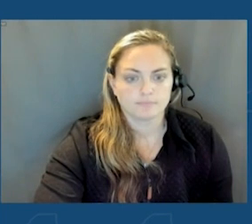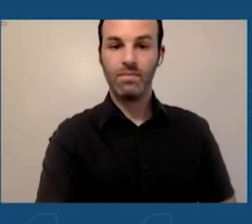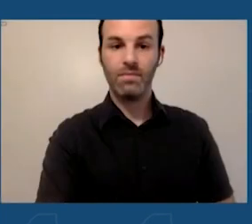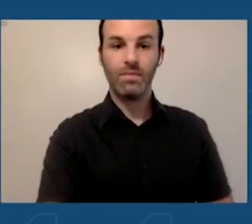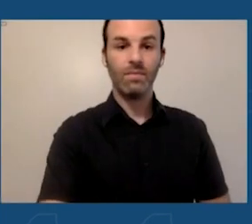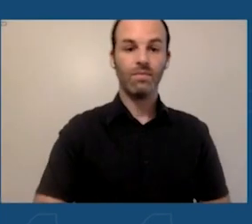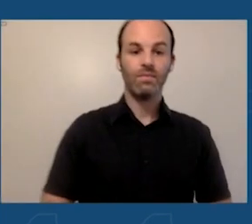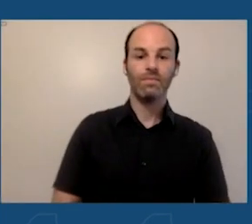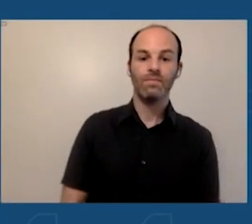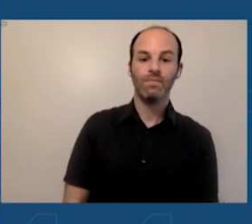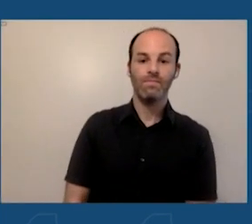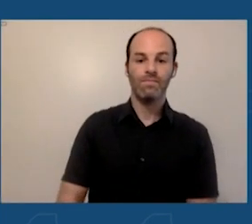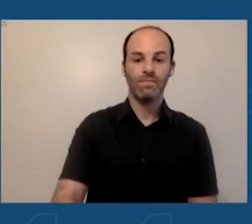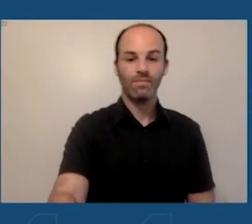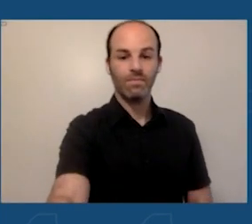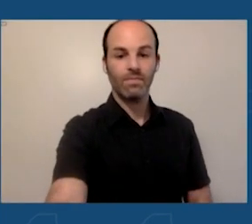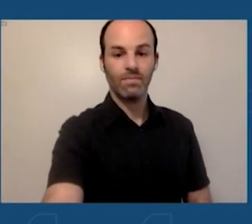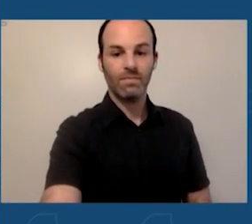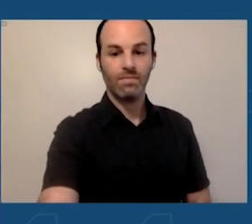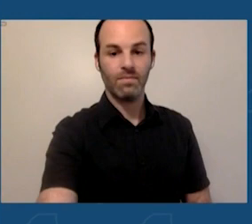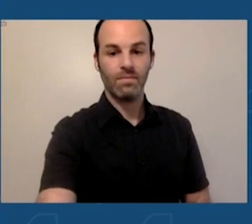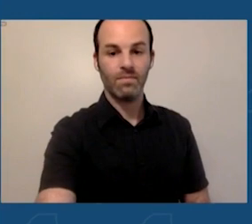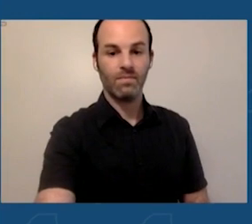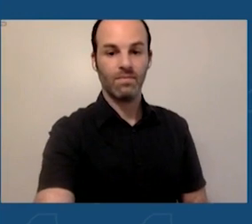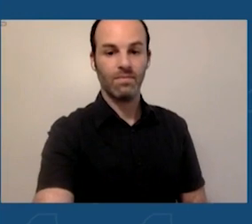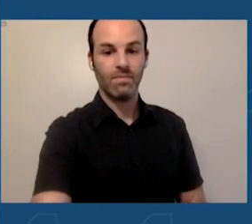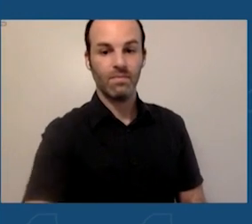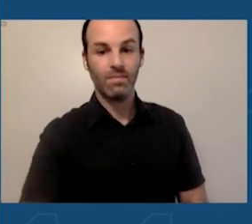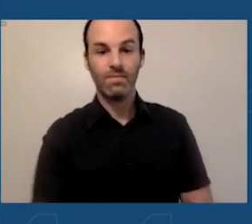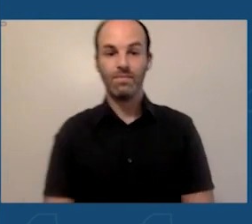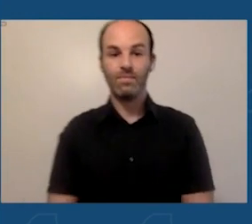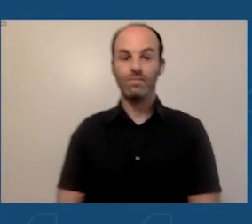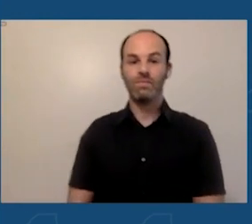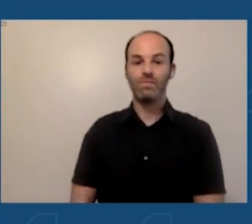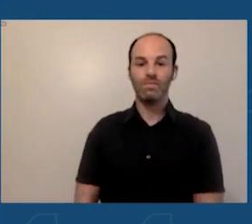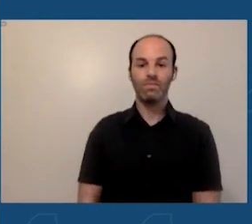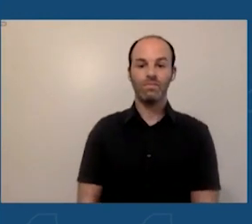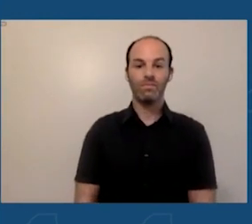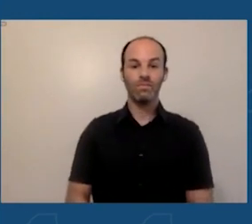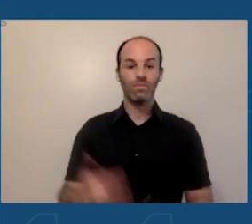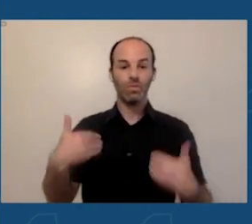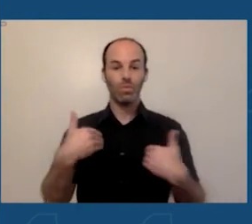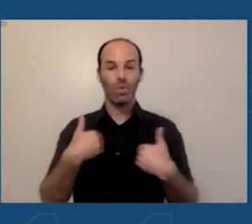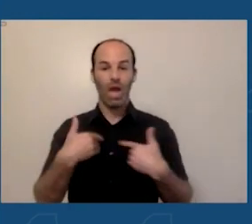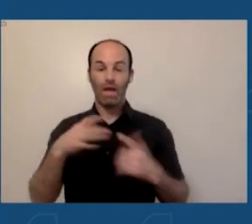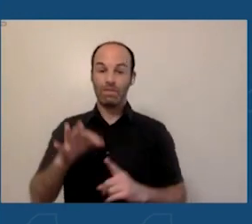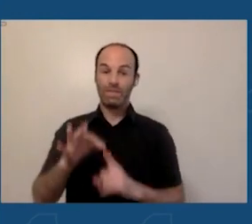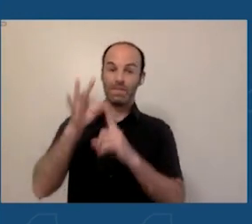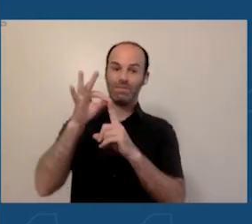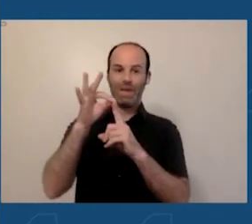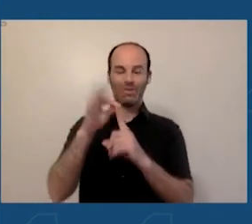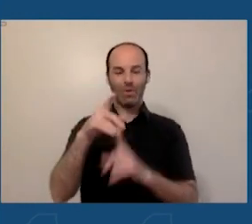All right. And for that, we have these super special pens.